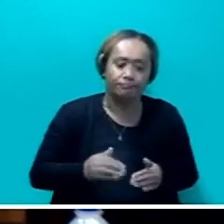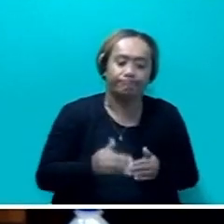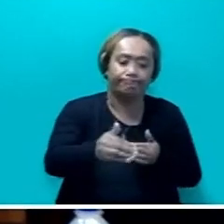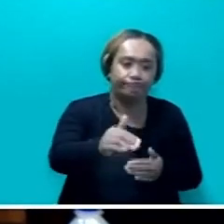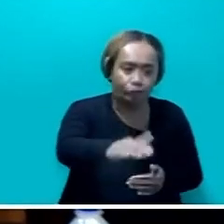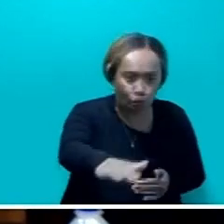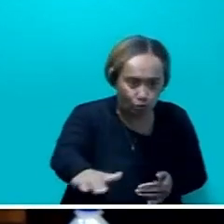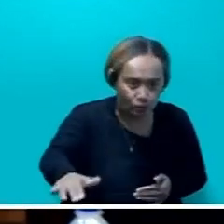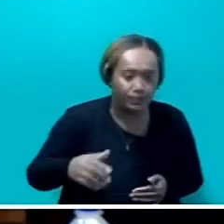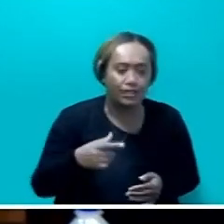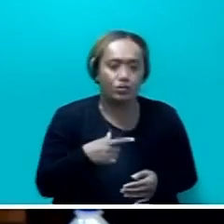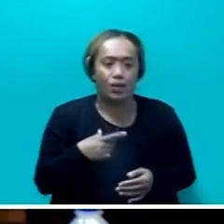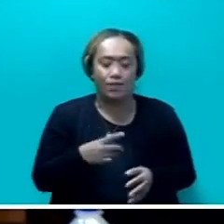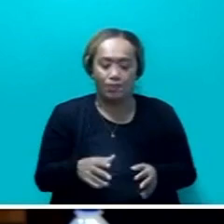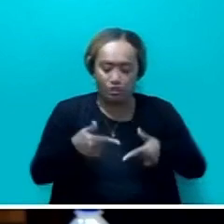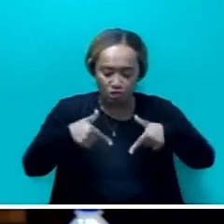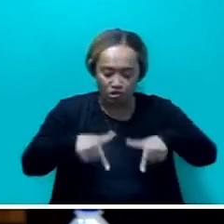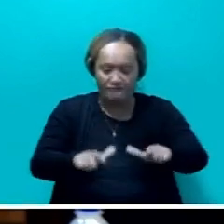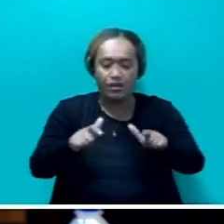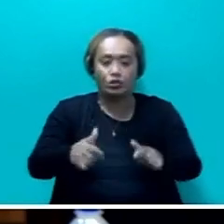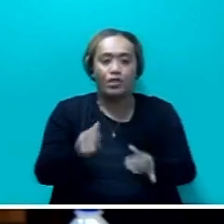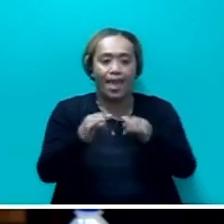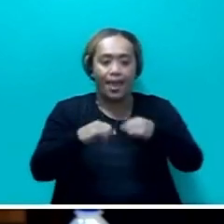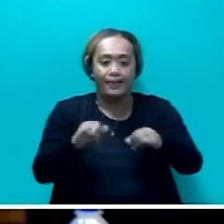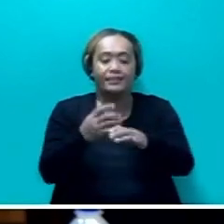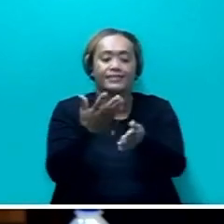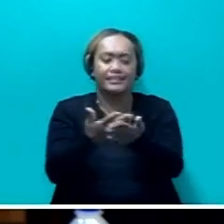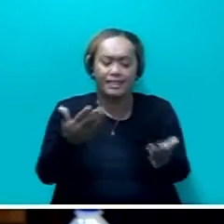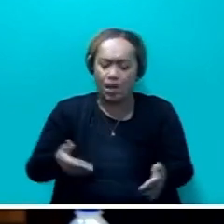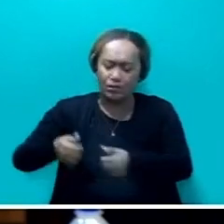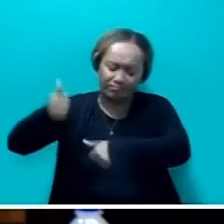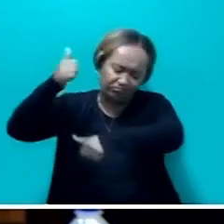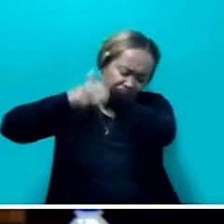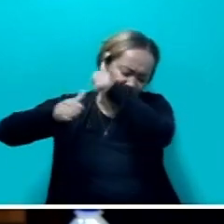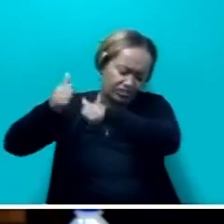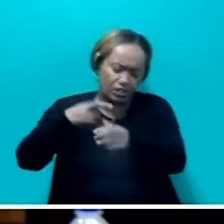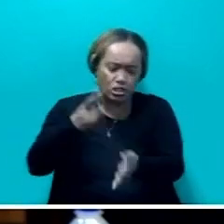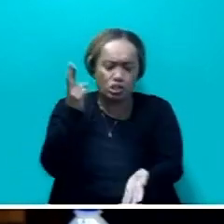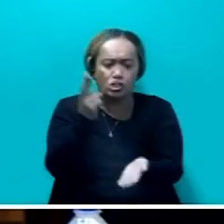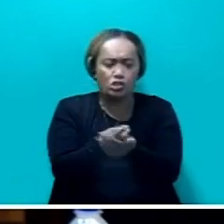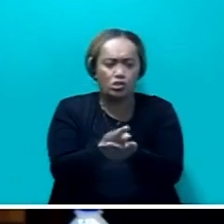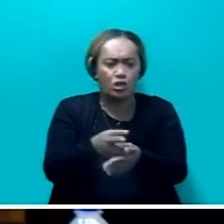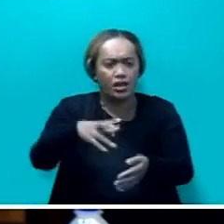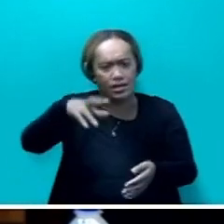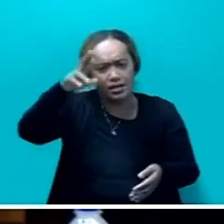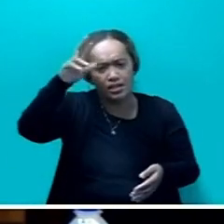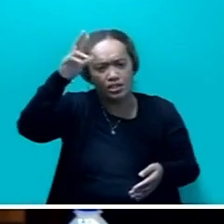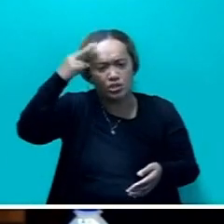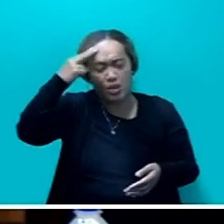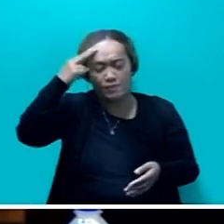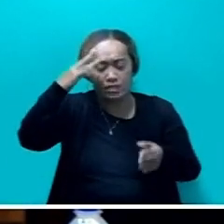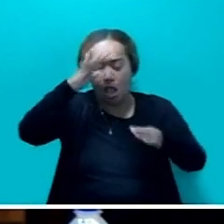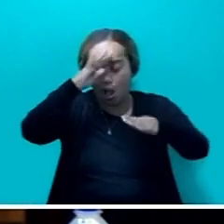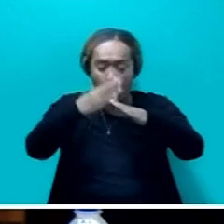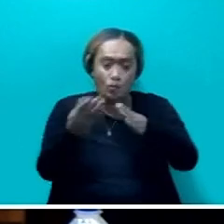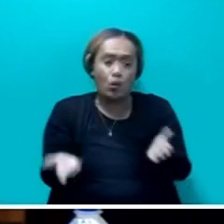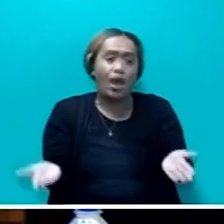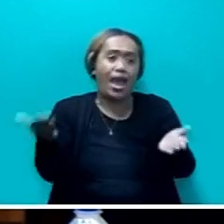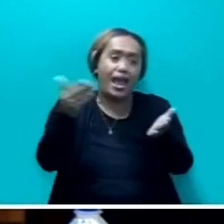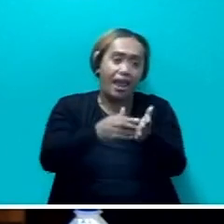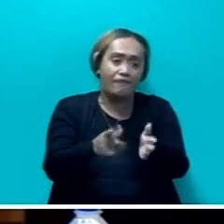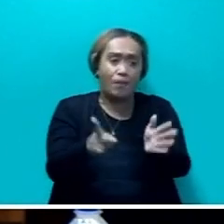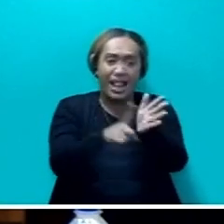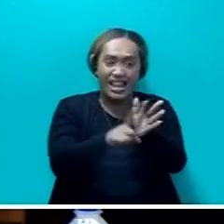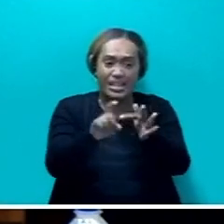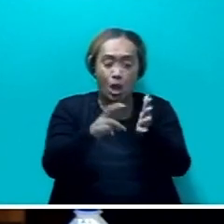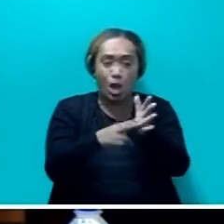these islands long after your ancestors, surely the dreams and hopes of those who landed from the Leonidas were not